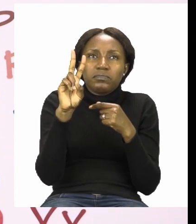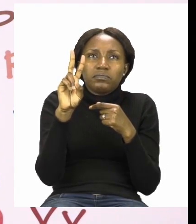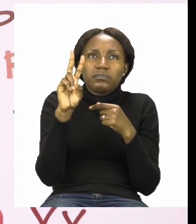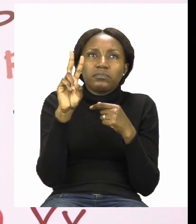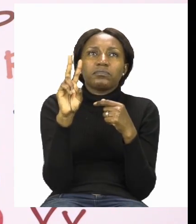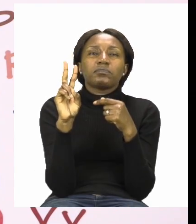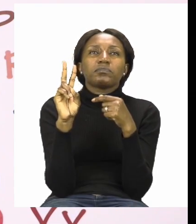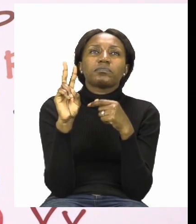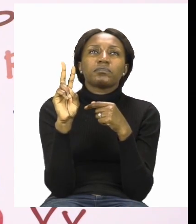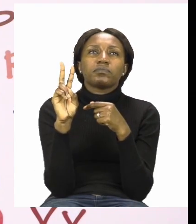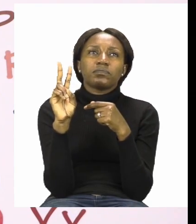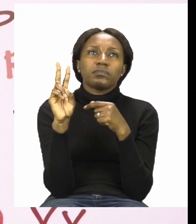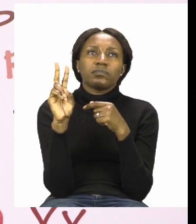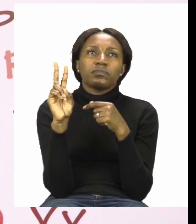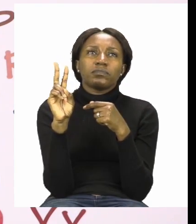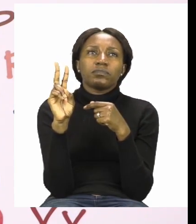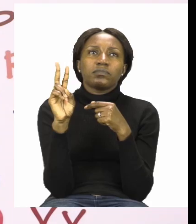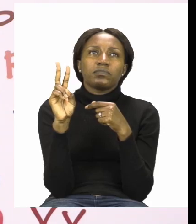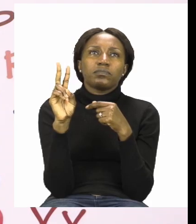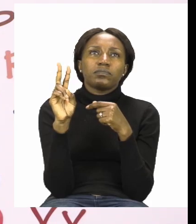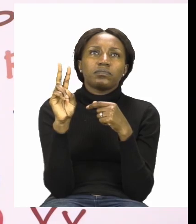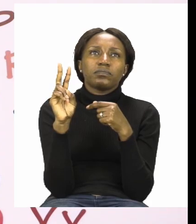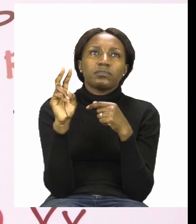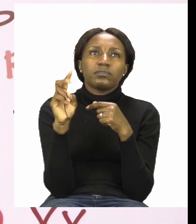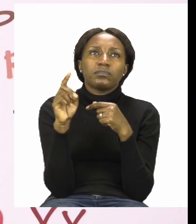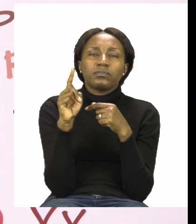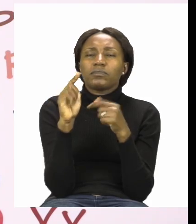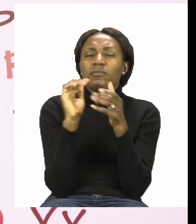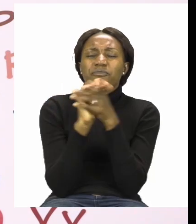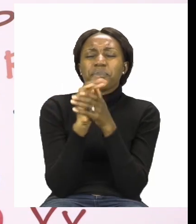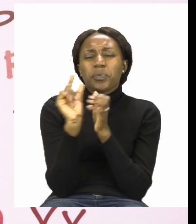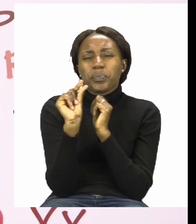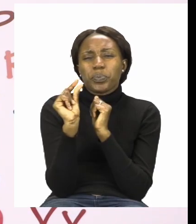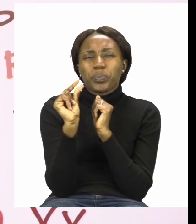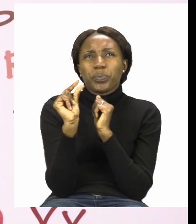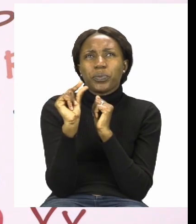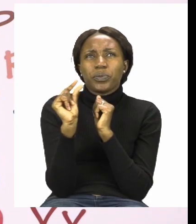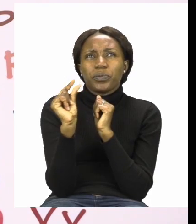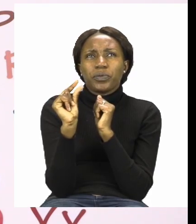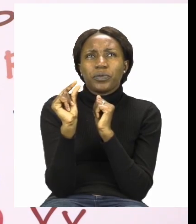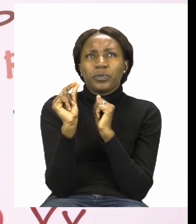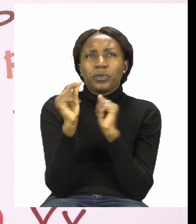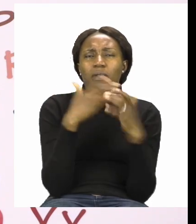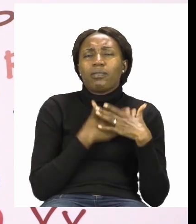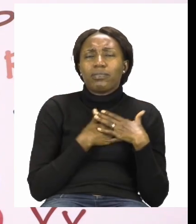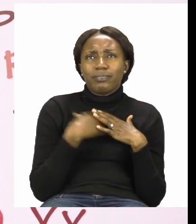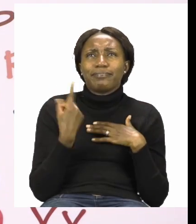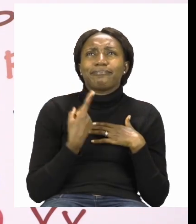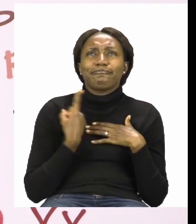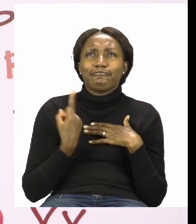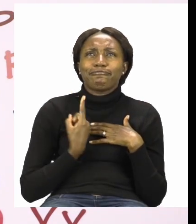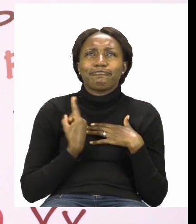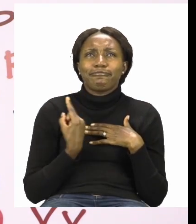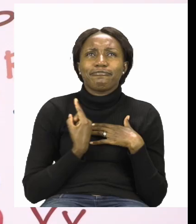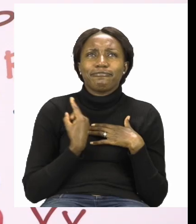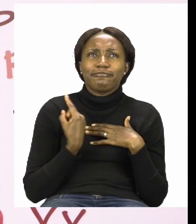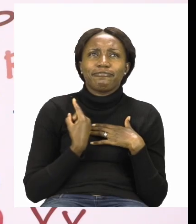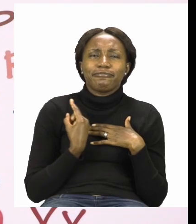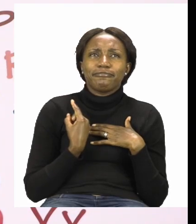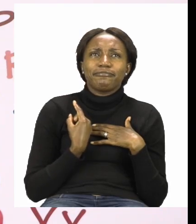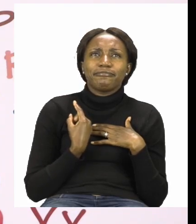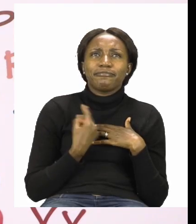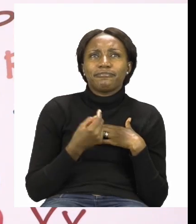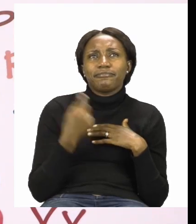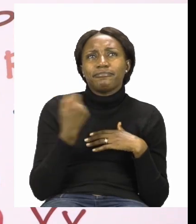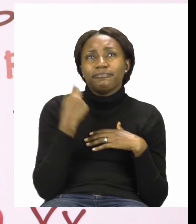remember what I said about Mrs. Units. She doesn't have a lot of friends. In fact, she likes to stand alone. So we're always going to see one digit